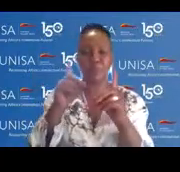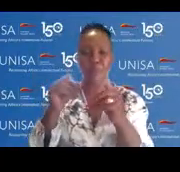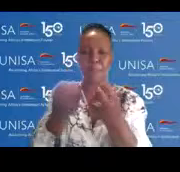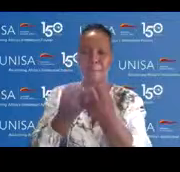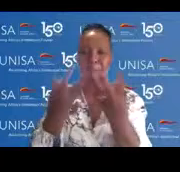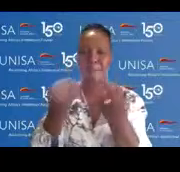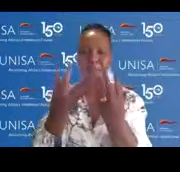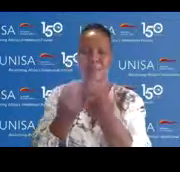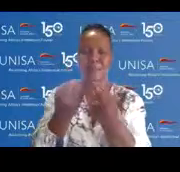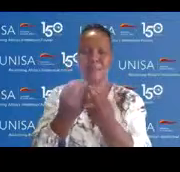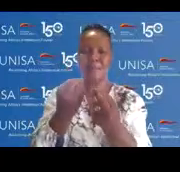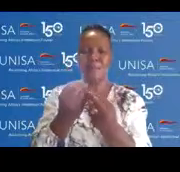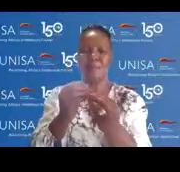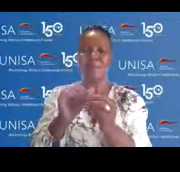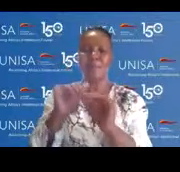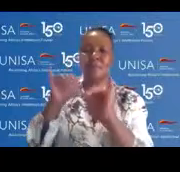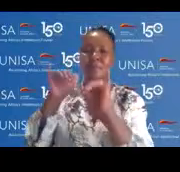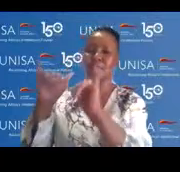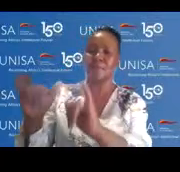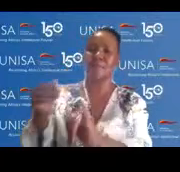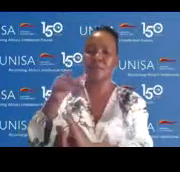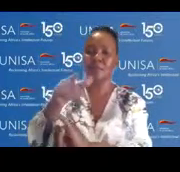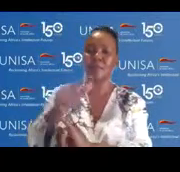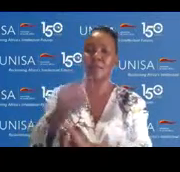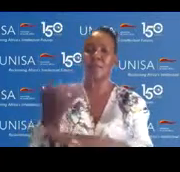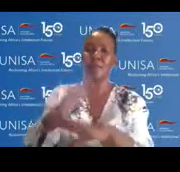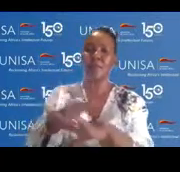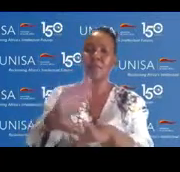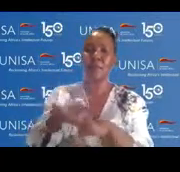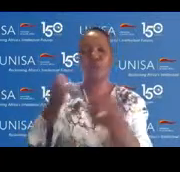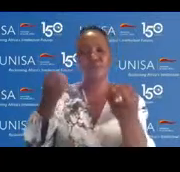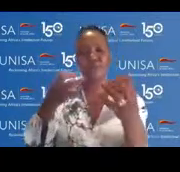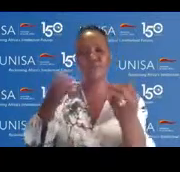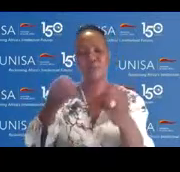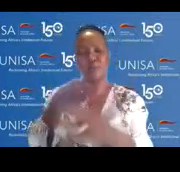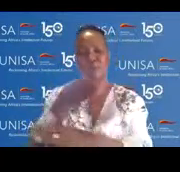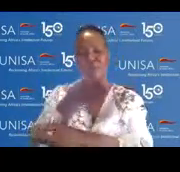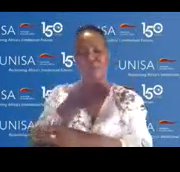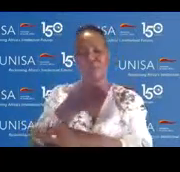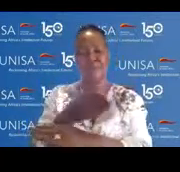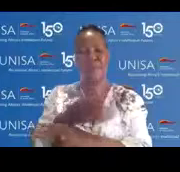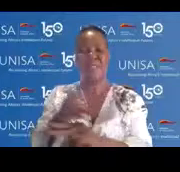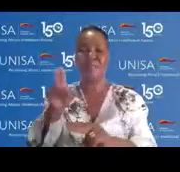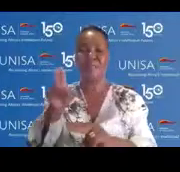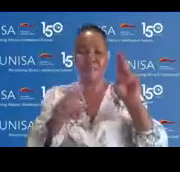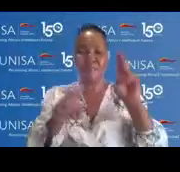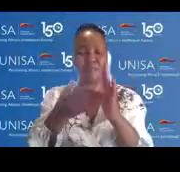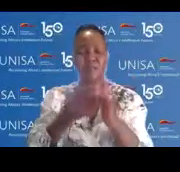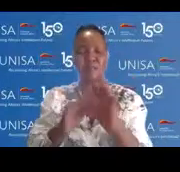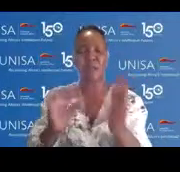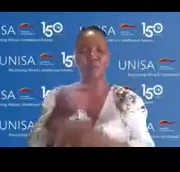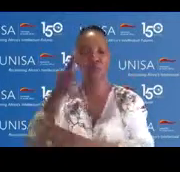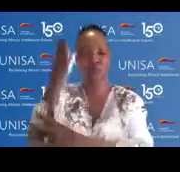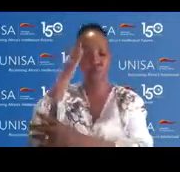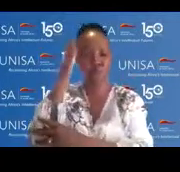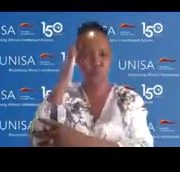a lot of data sitting there. So go check out that as well. How do I know? All right, let's